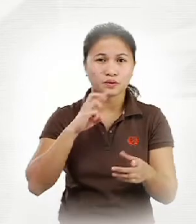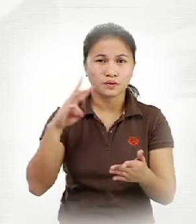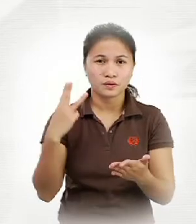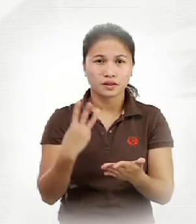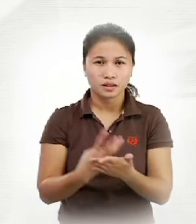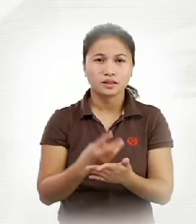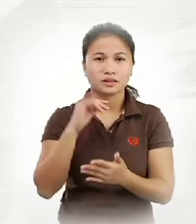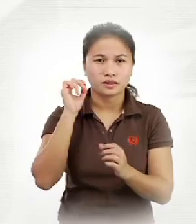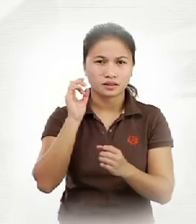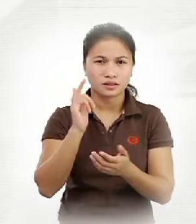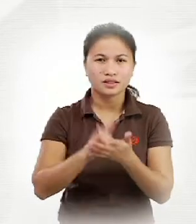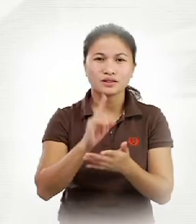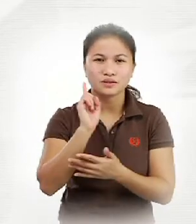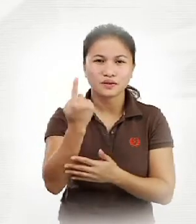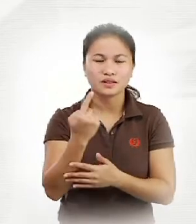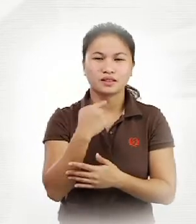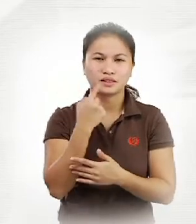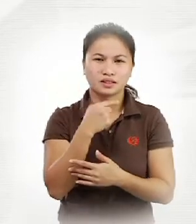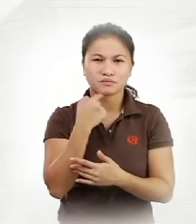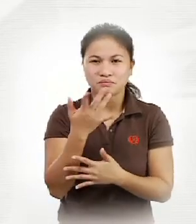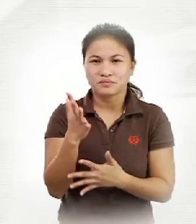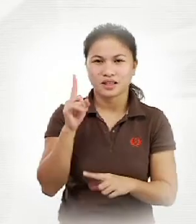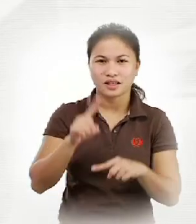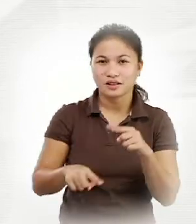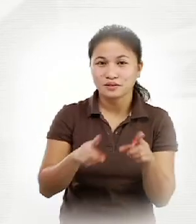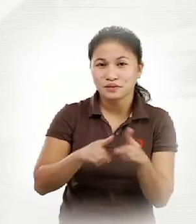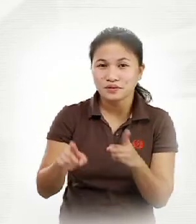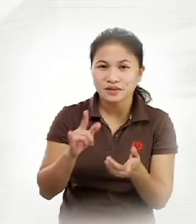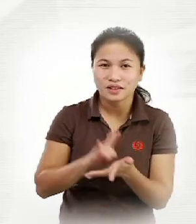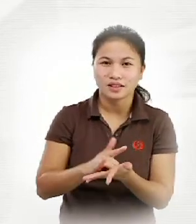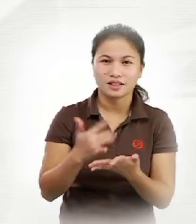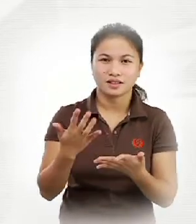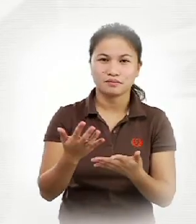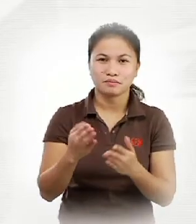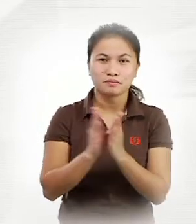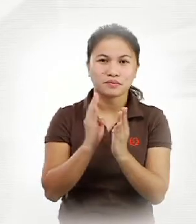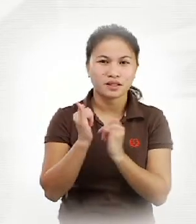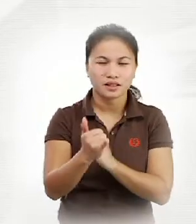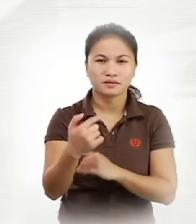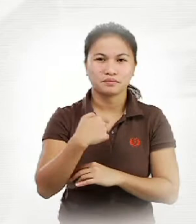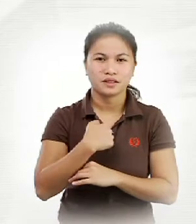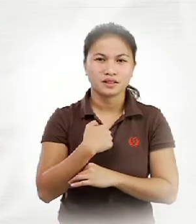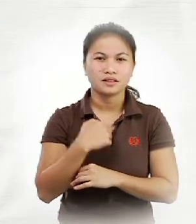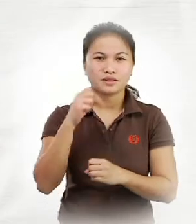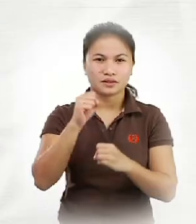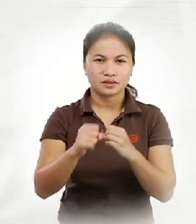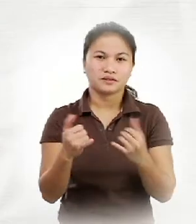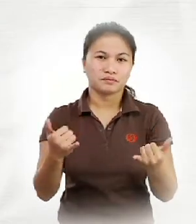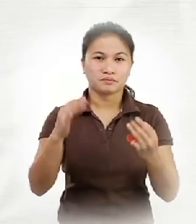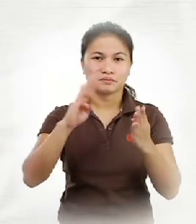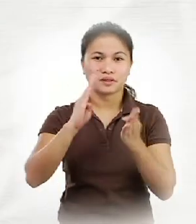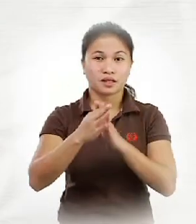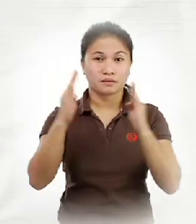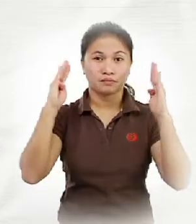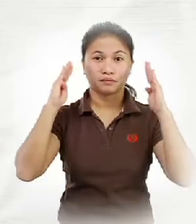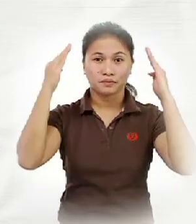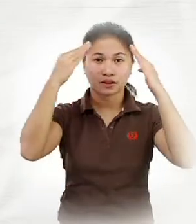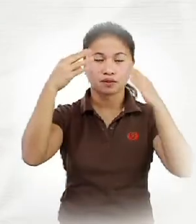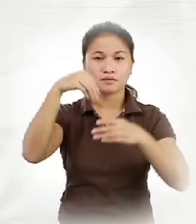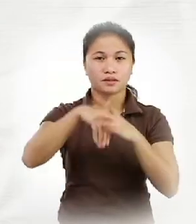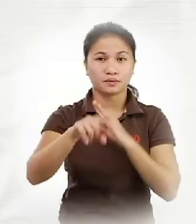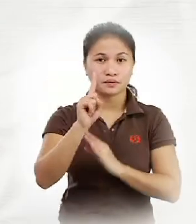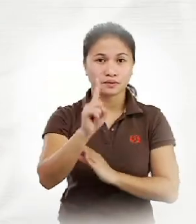told them, oh no, that's beyond me, etc. No? And then I became a bishop. And in one